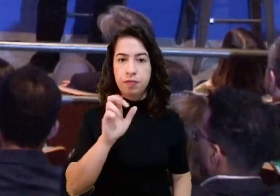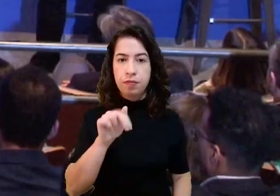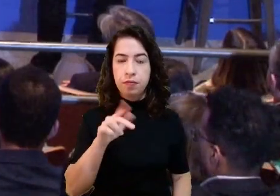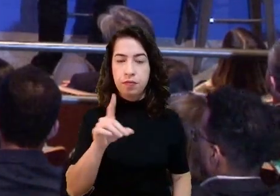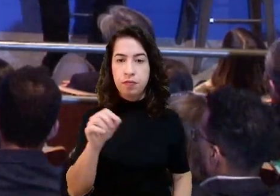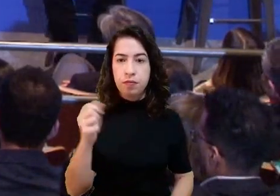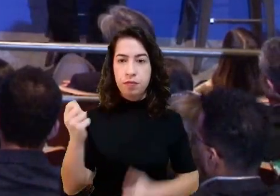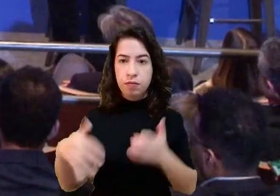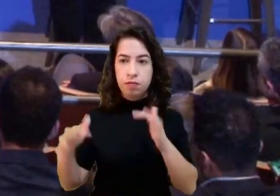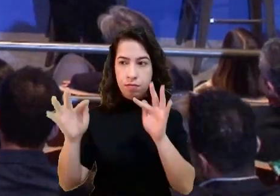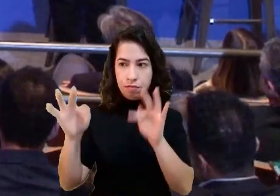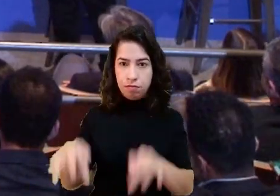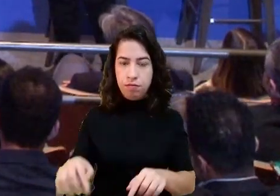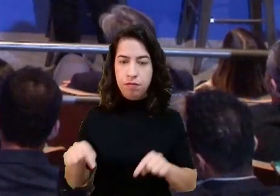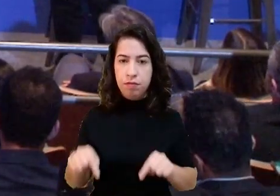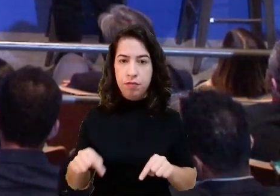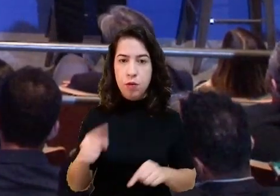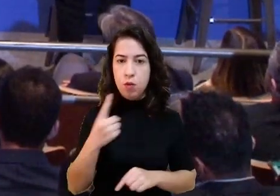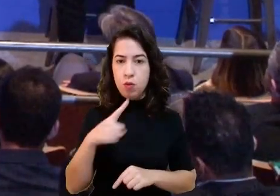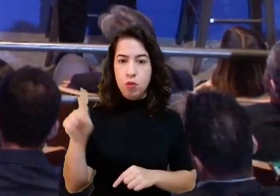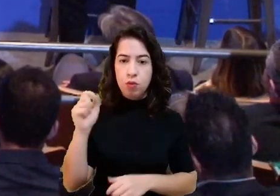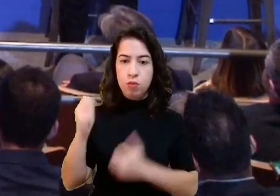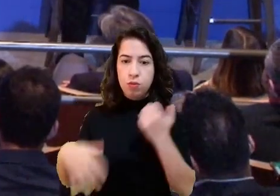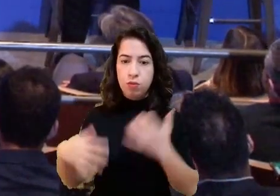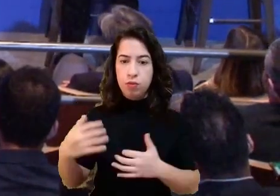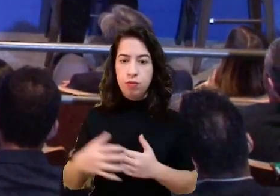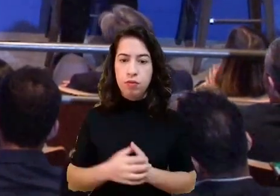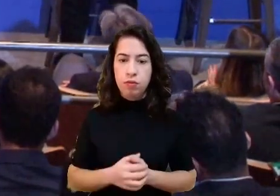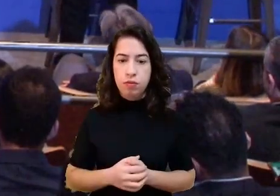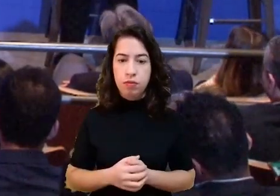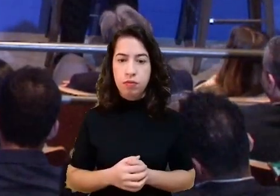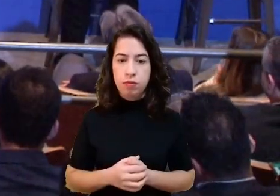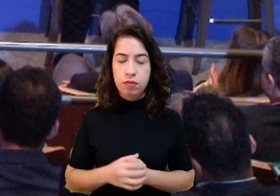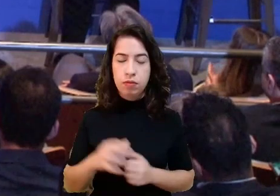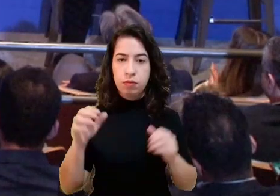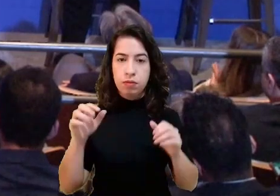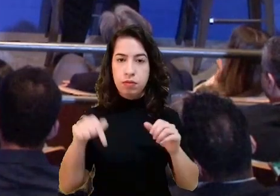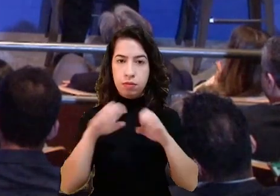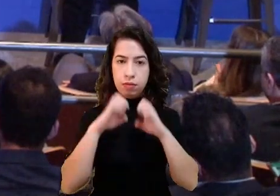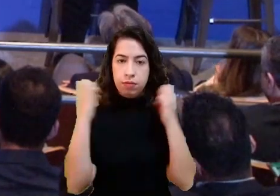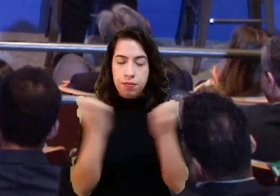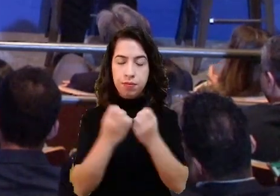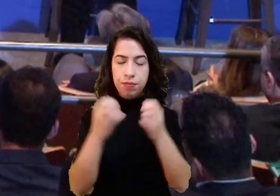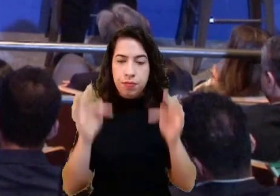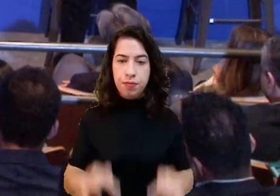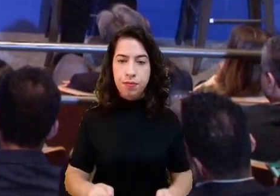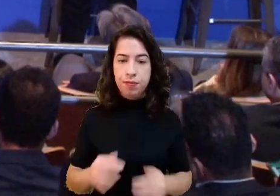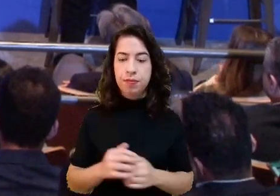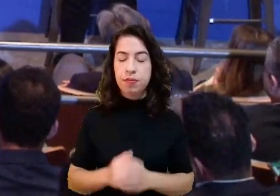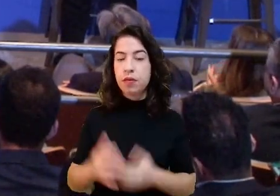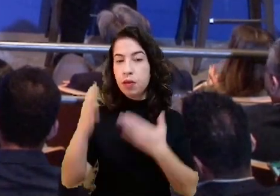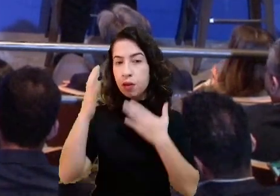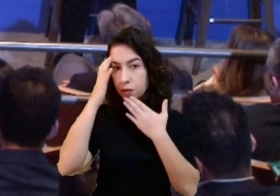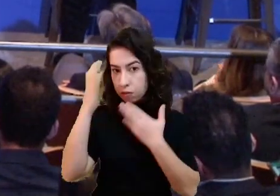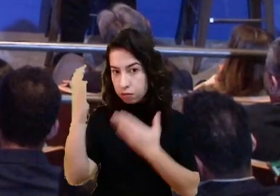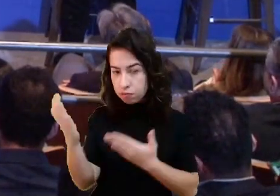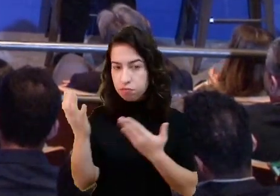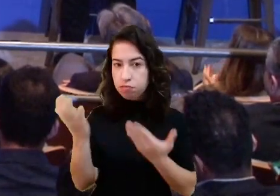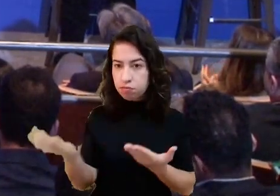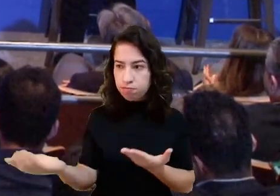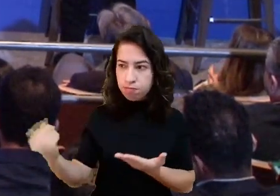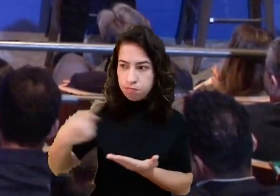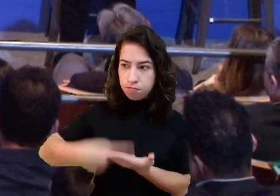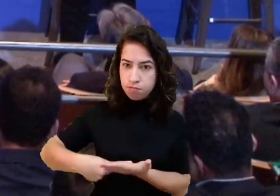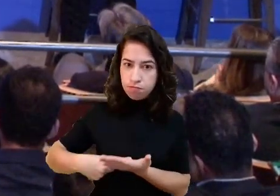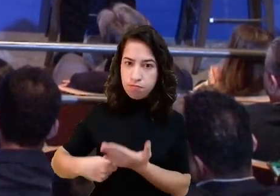Fernando Bertolucci for the conclusion, the final words to conclude our event of the day. So thank you, Jefferson, for